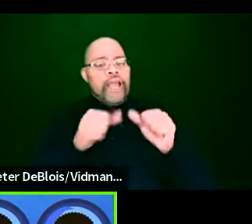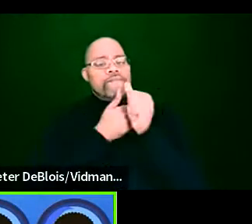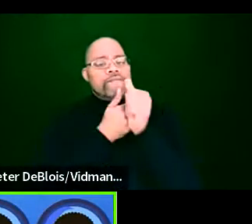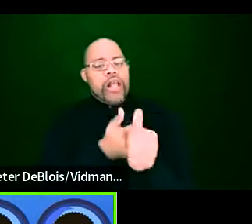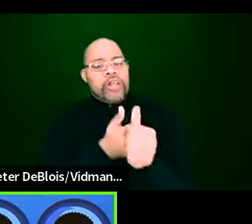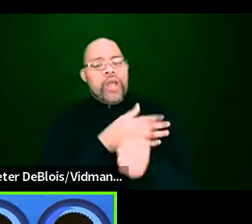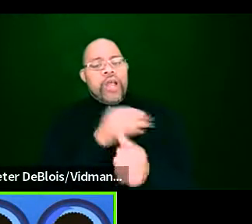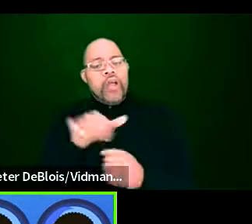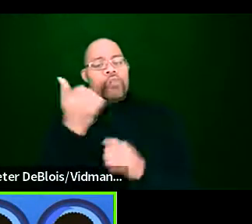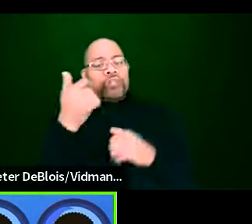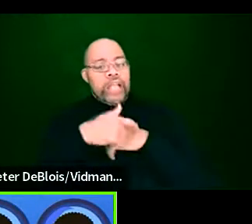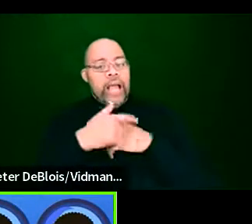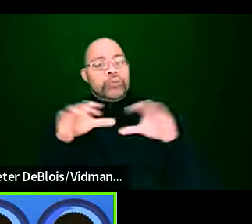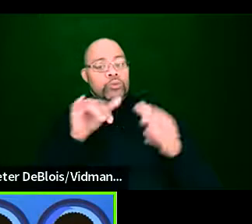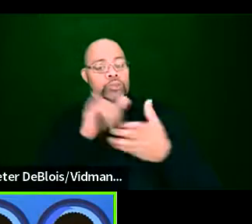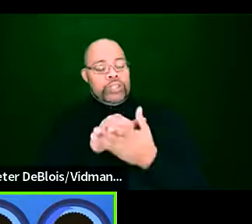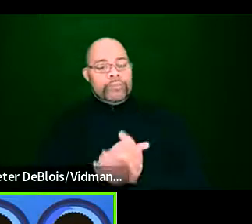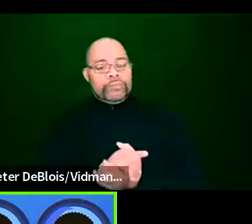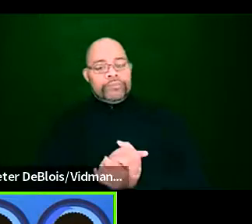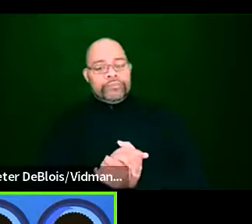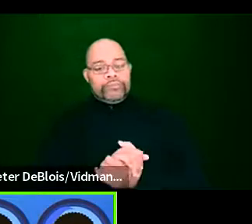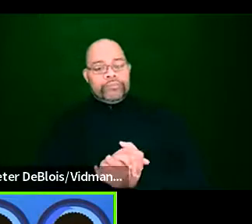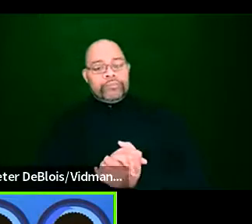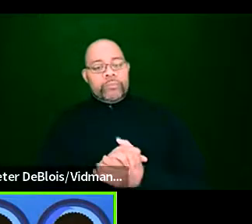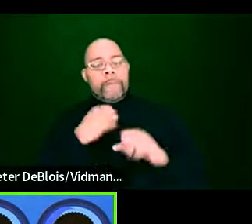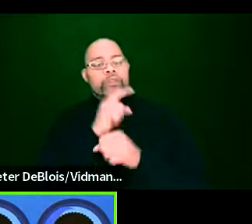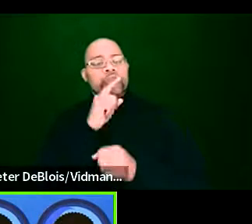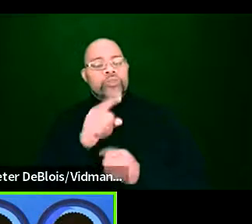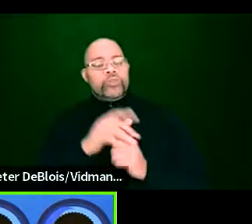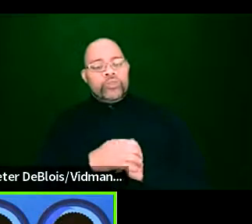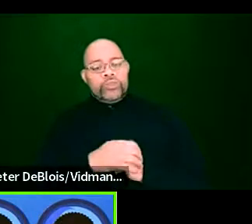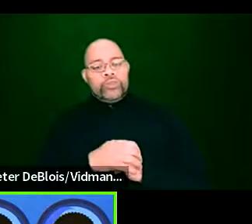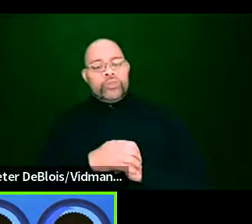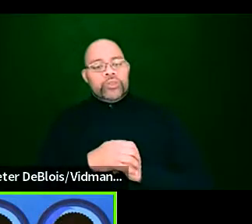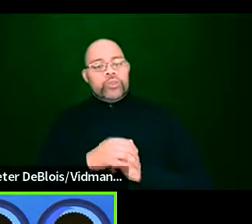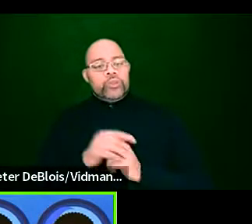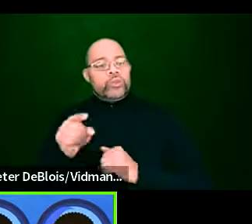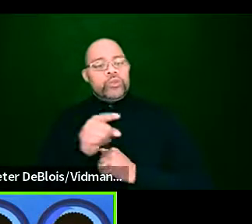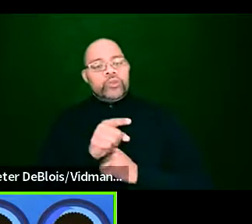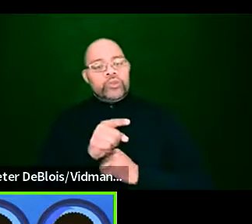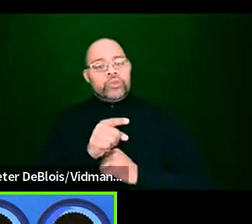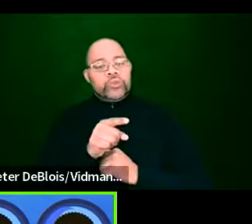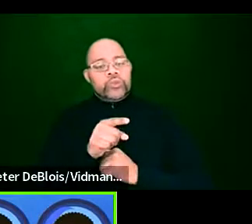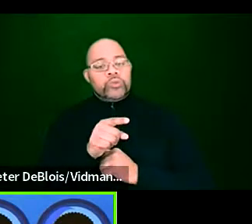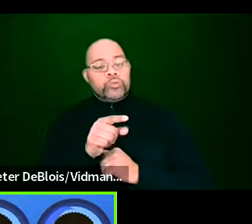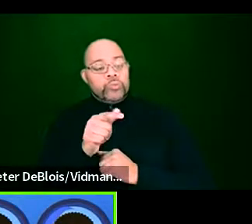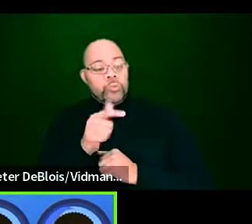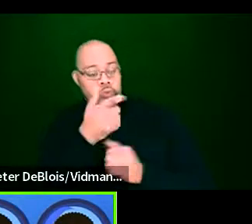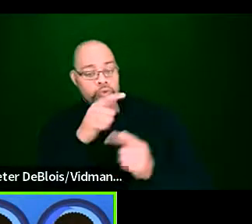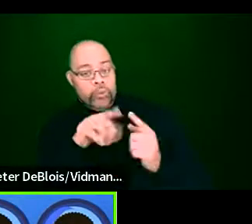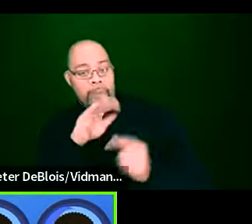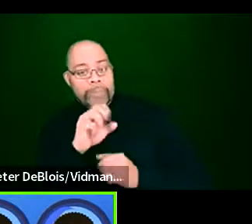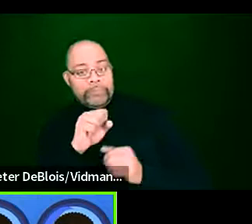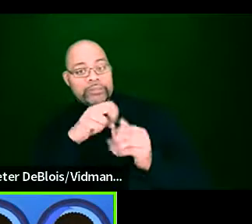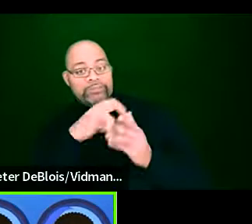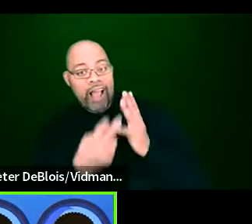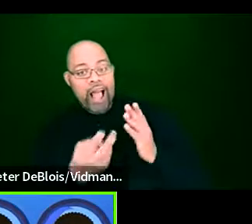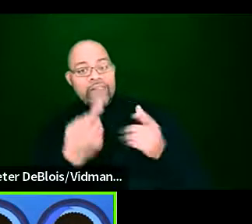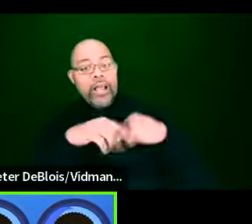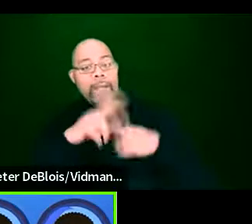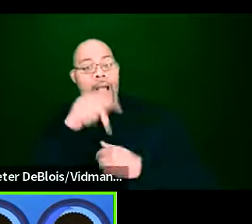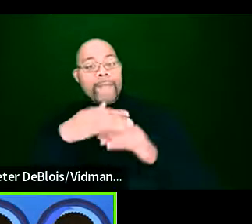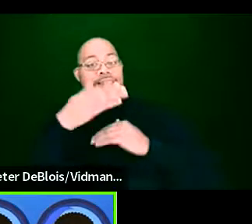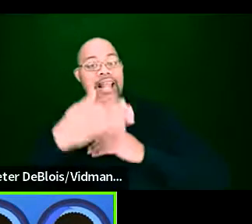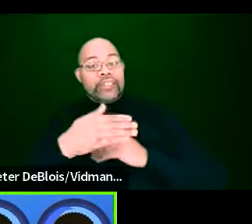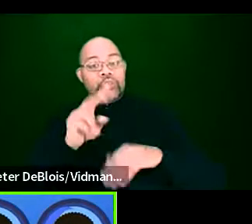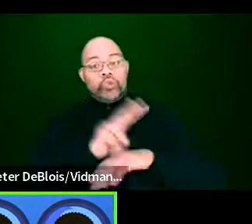along at another time to do it. Make sure you tune in to BIM's Dives coming up next